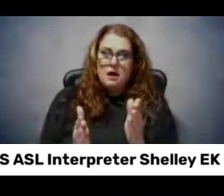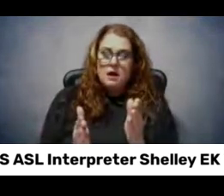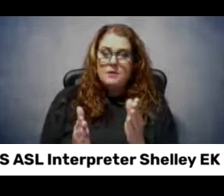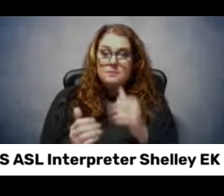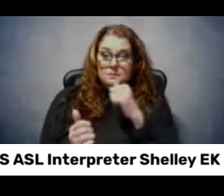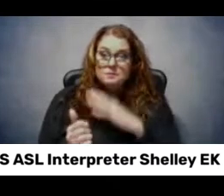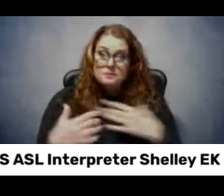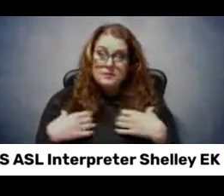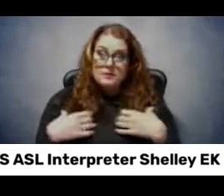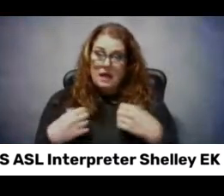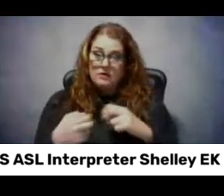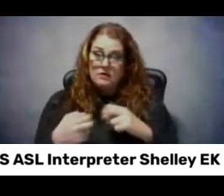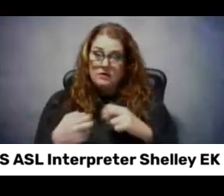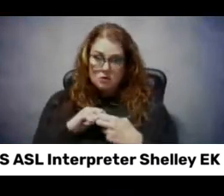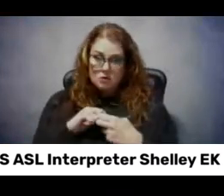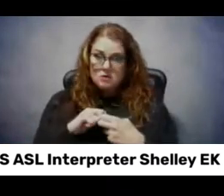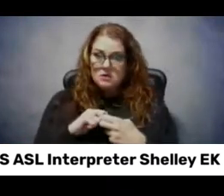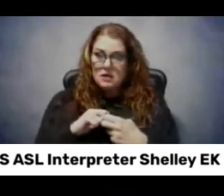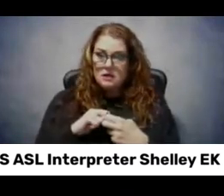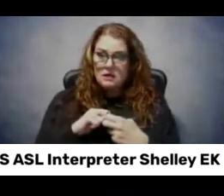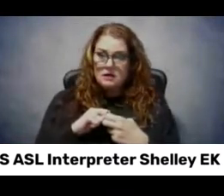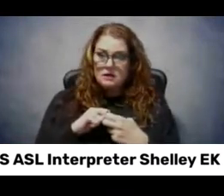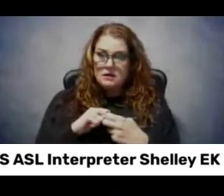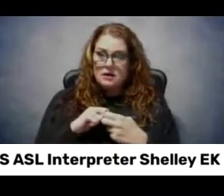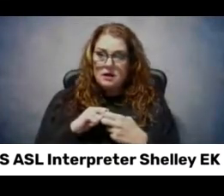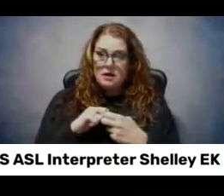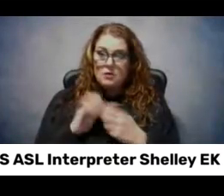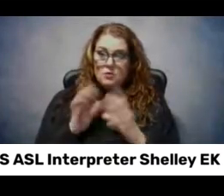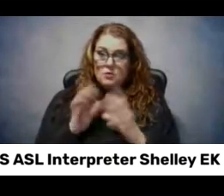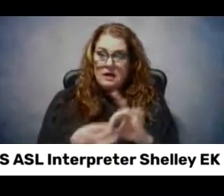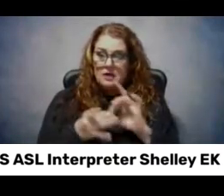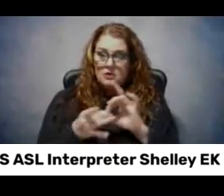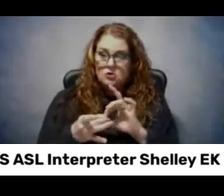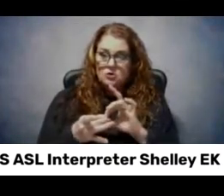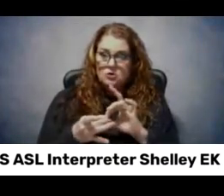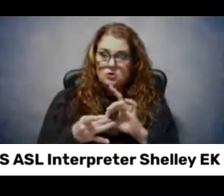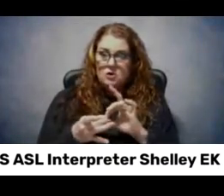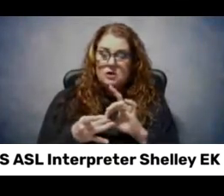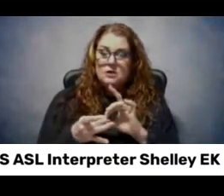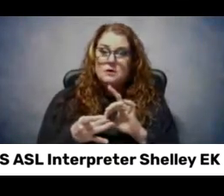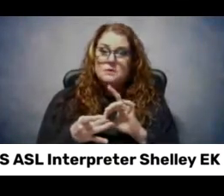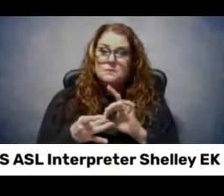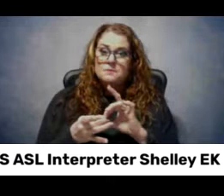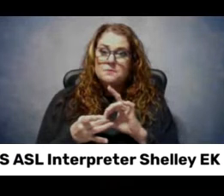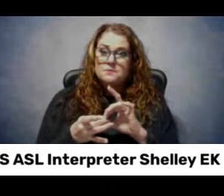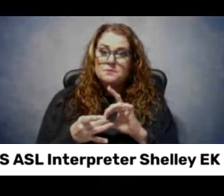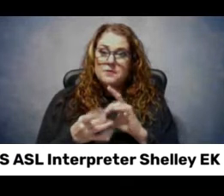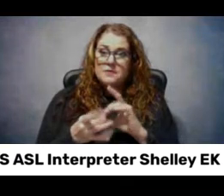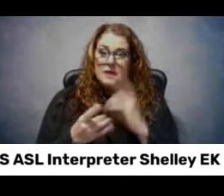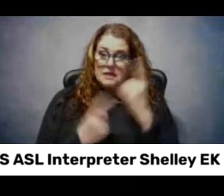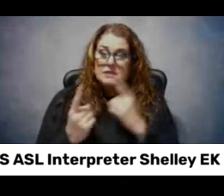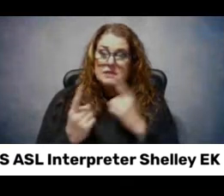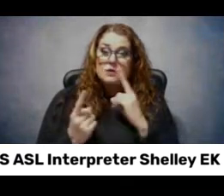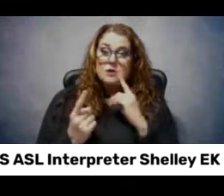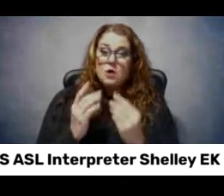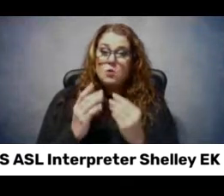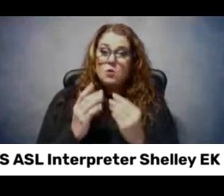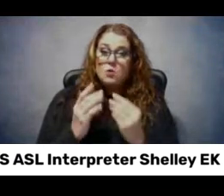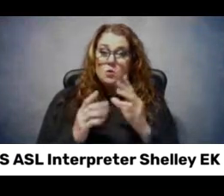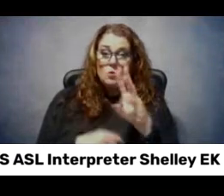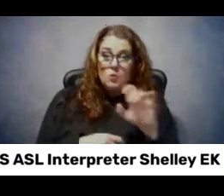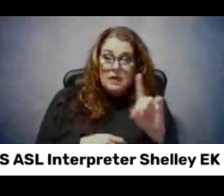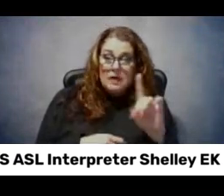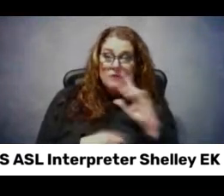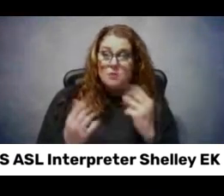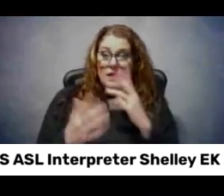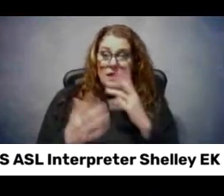women's health issues related to, I'll say that it's considered a weed for many farmers, but among these